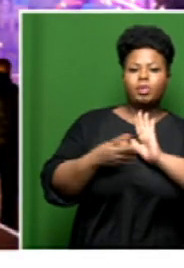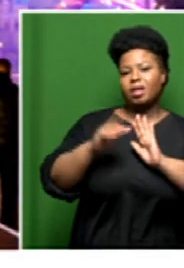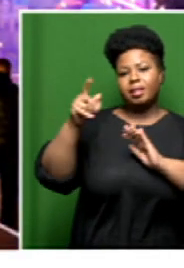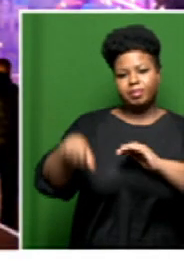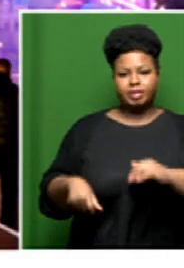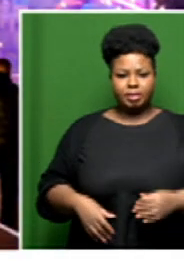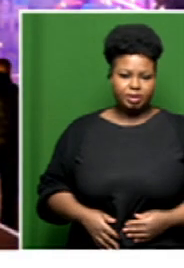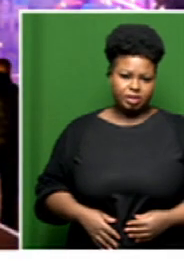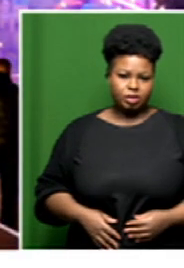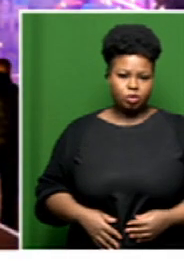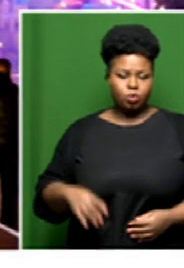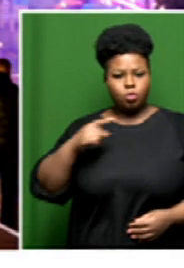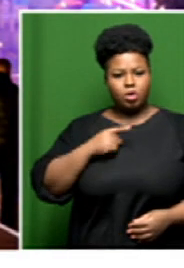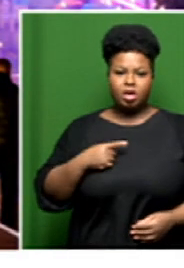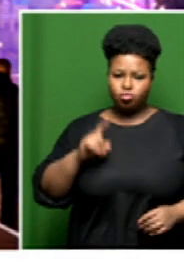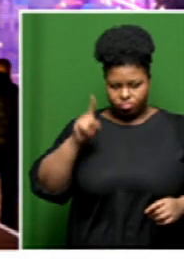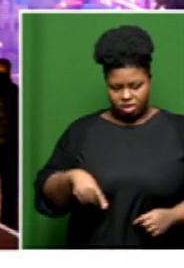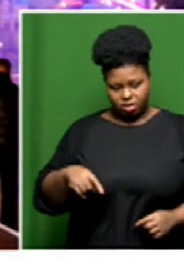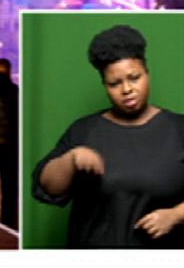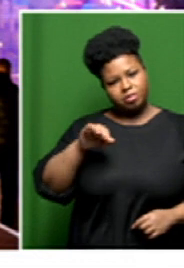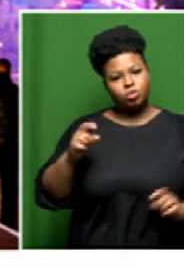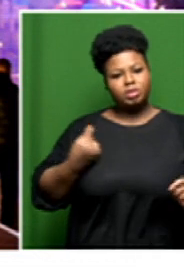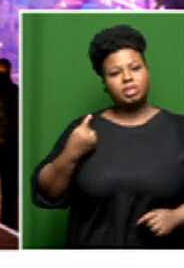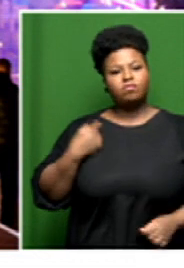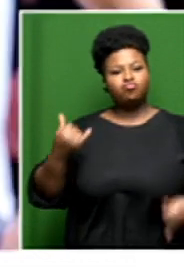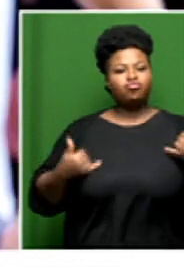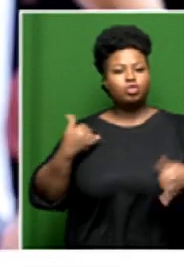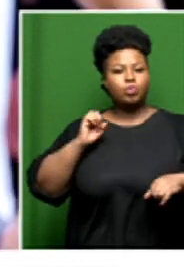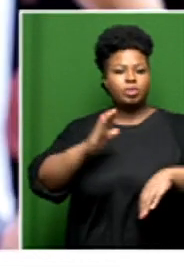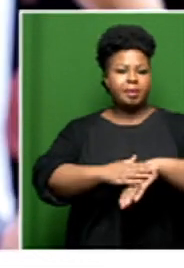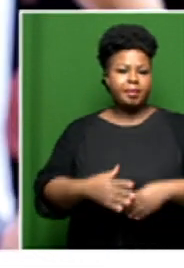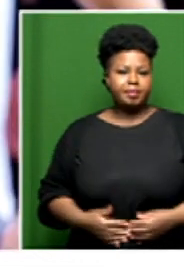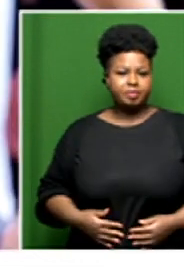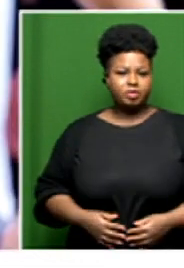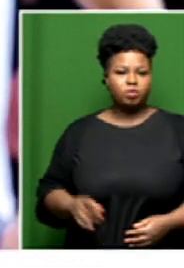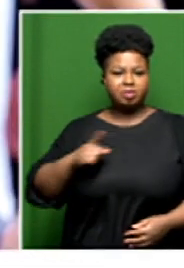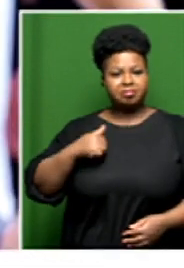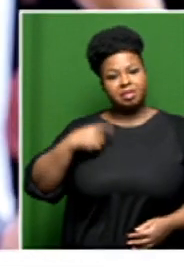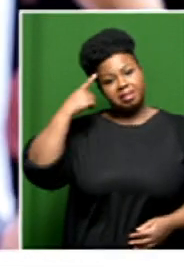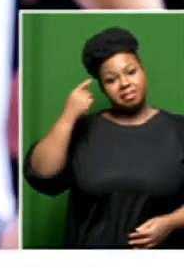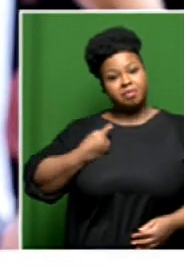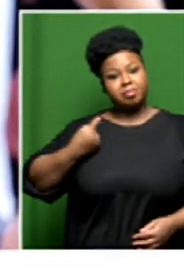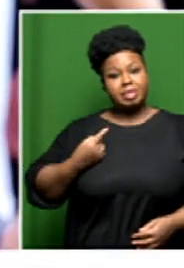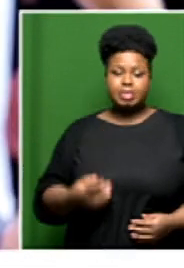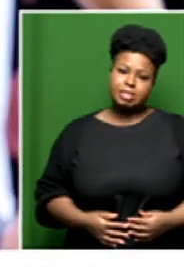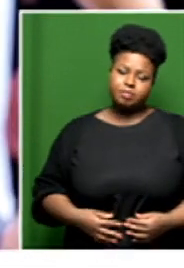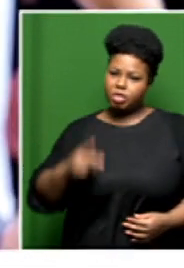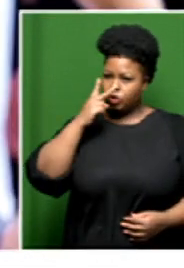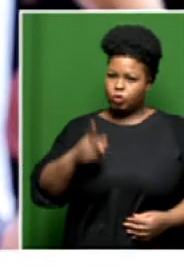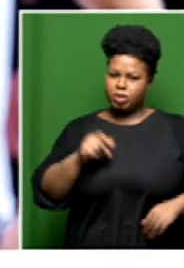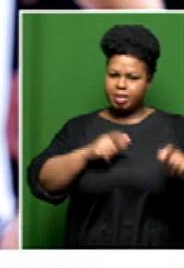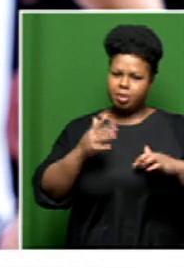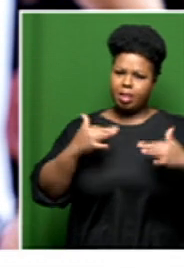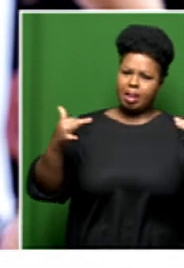or the next competitor. It's that you're simply just, like I said, enjoying a moment. I think for me, I saw that the